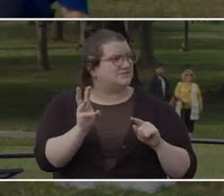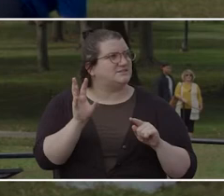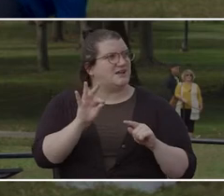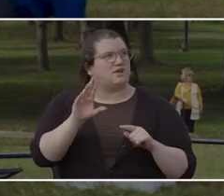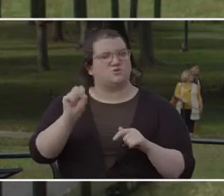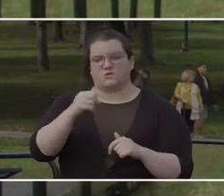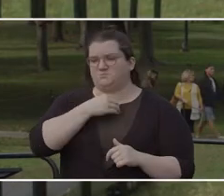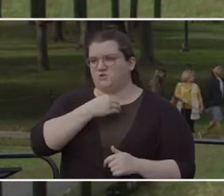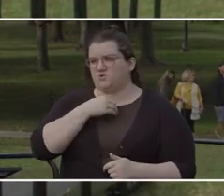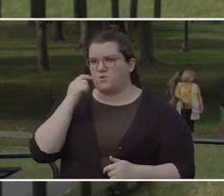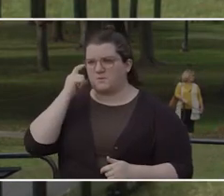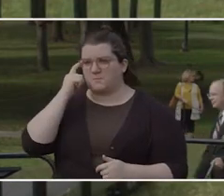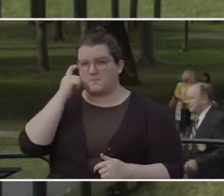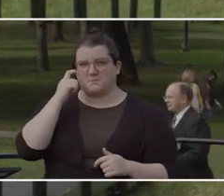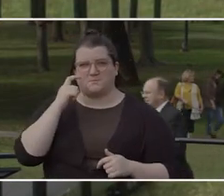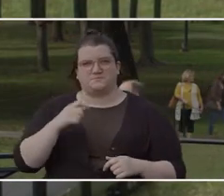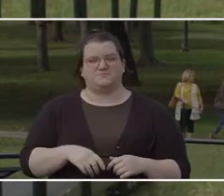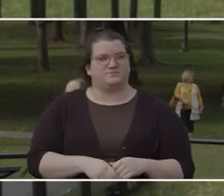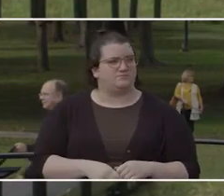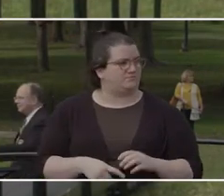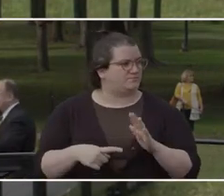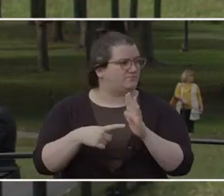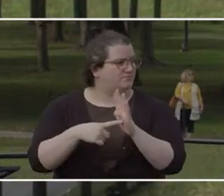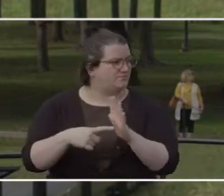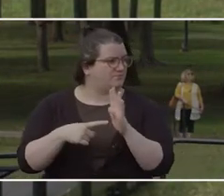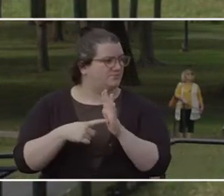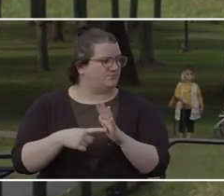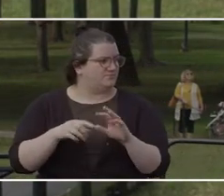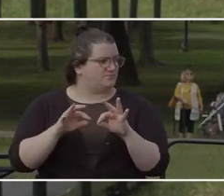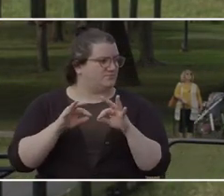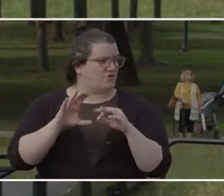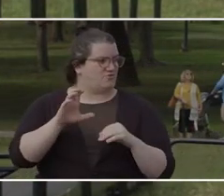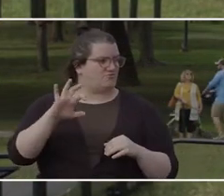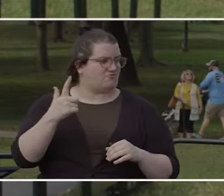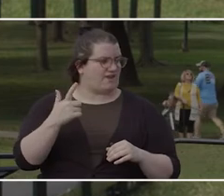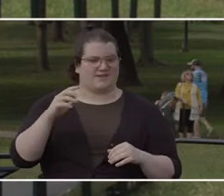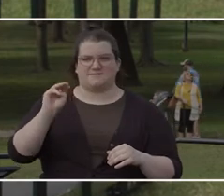Corps. On behalf of the family for Craig M. Phillips,